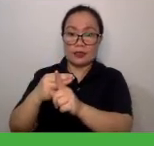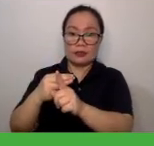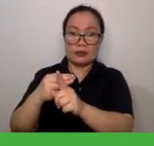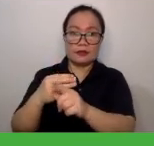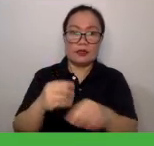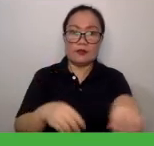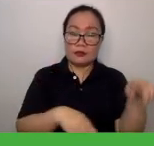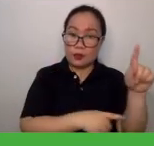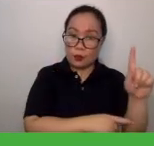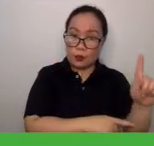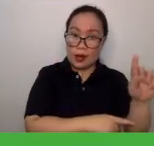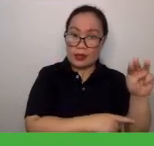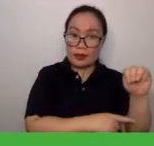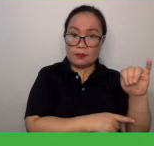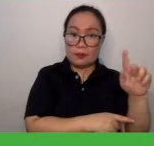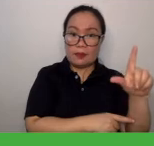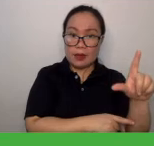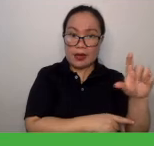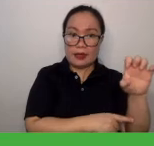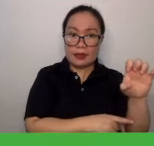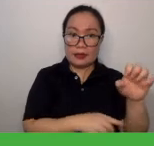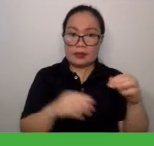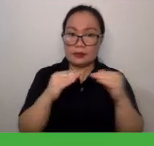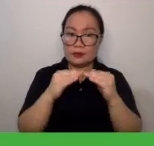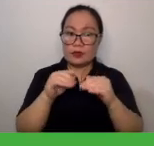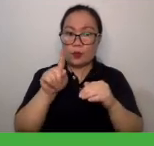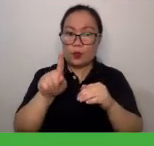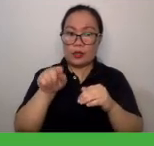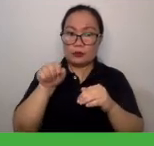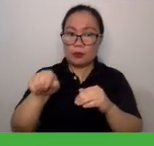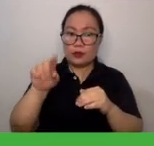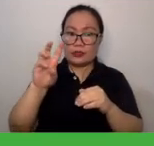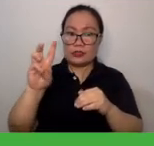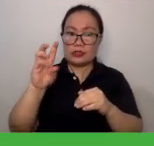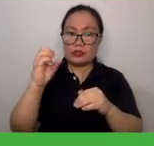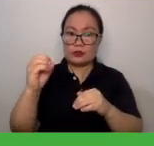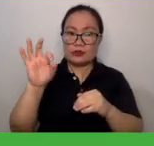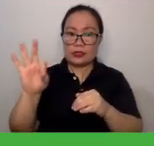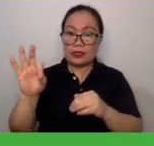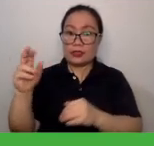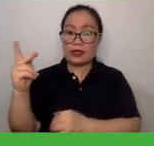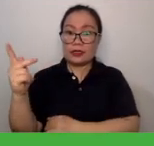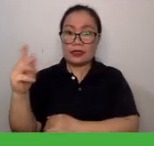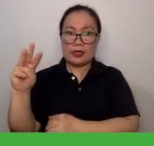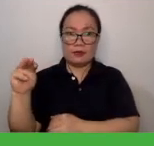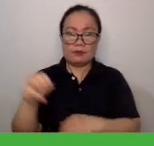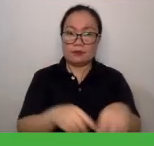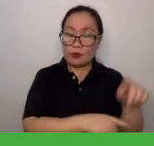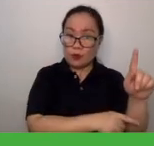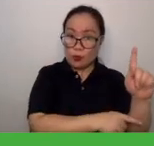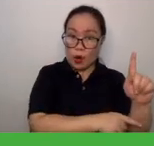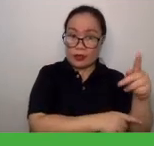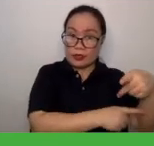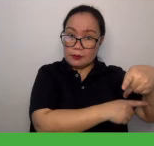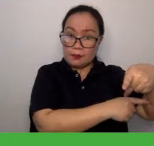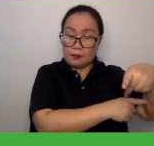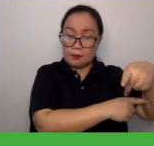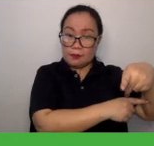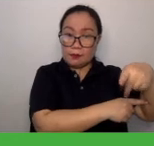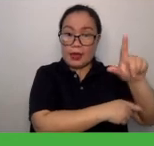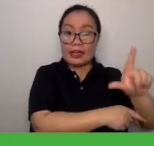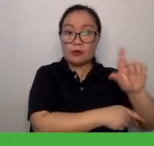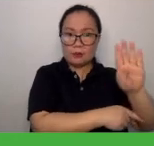every 1 mile, that is equivalent to 1.609 kilometers. For every 1 pound, that is equivalent